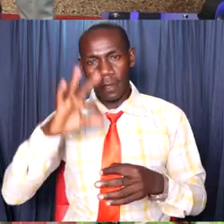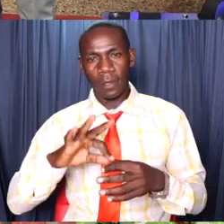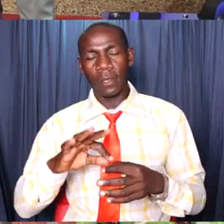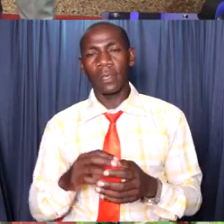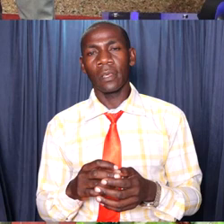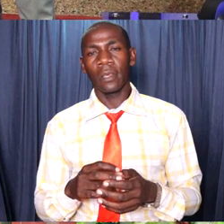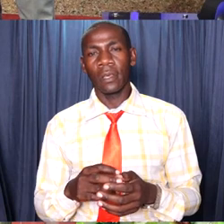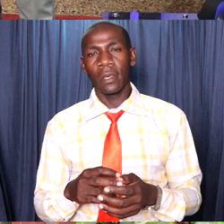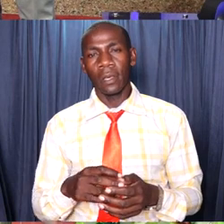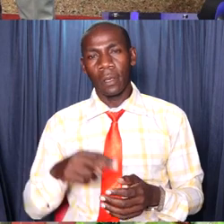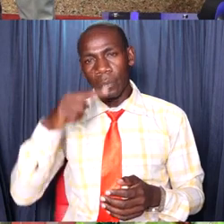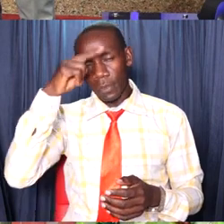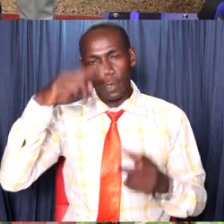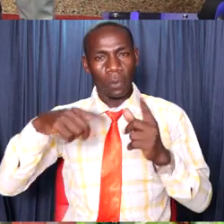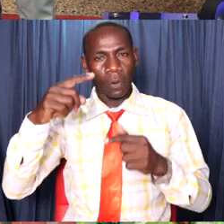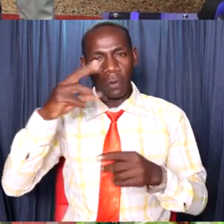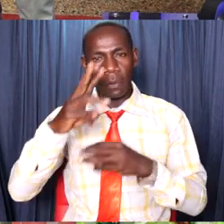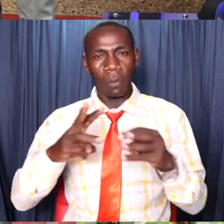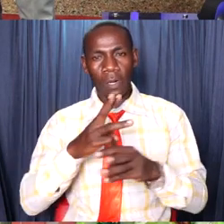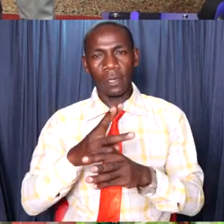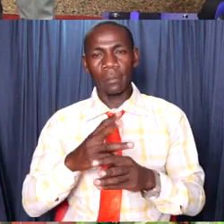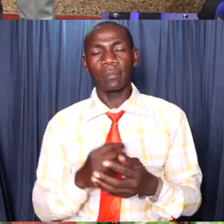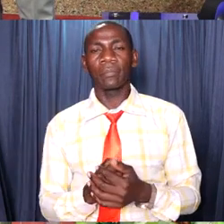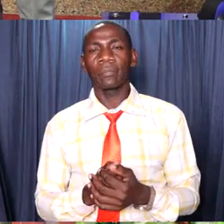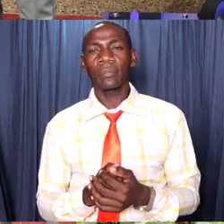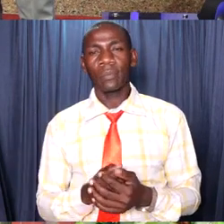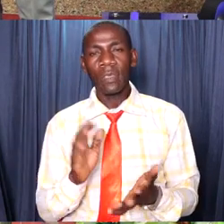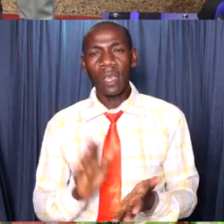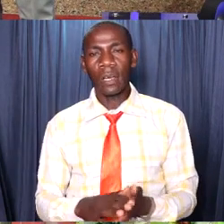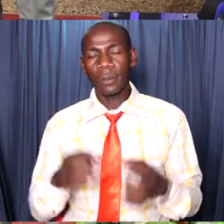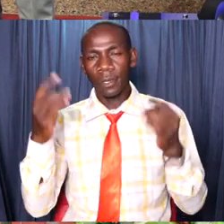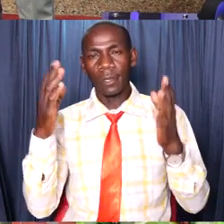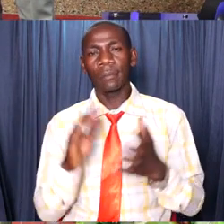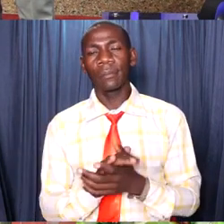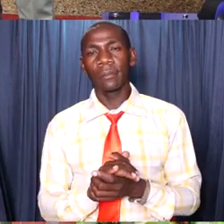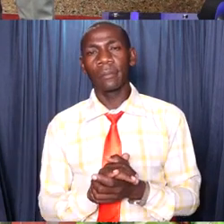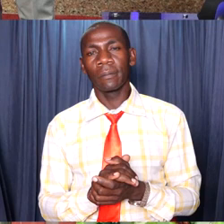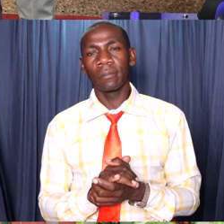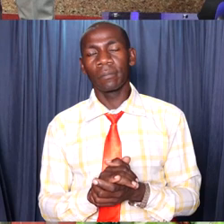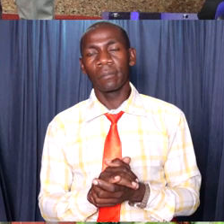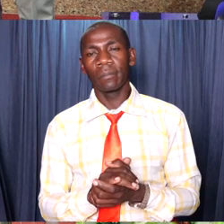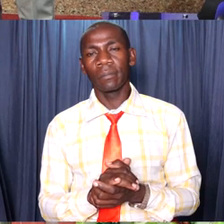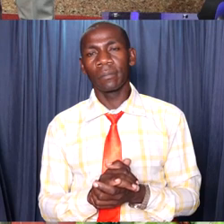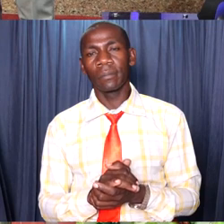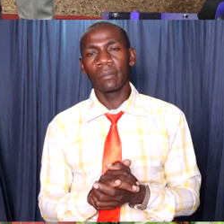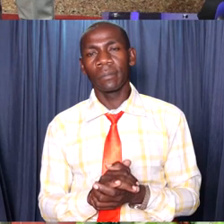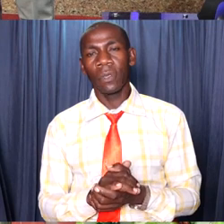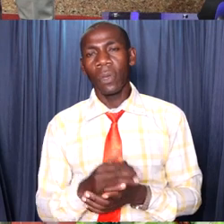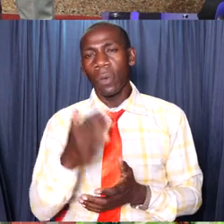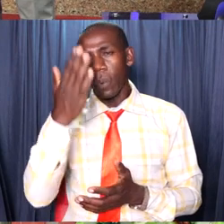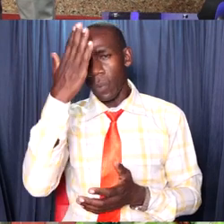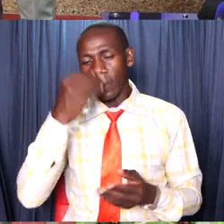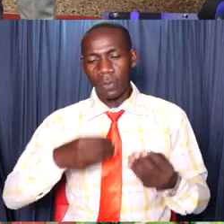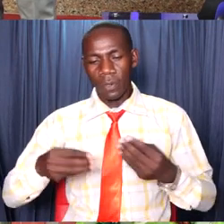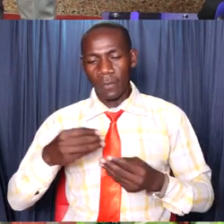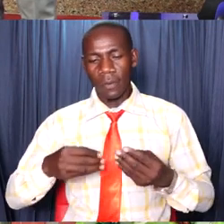encourage yourselves. Maana mimi nimeushinda ulimwengu. Because I have overcome the world. Hallelujah. Hallelujah. Oh, mbona nimetoa